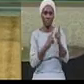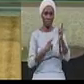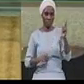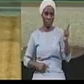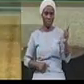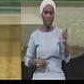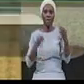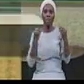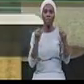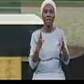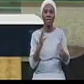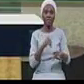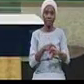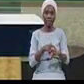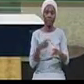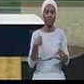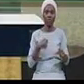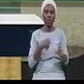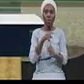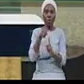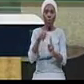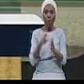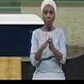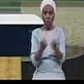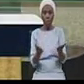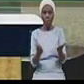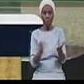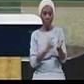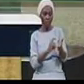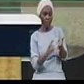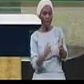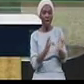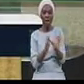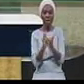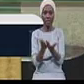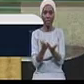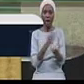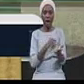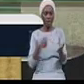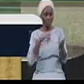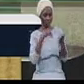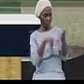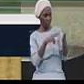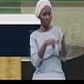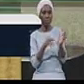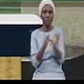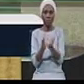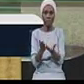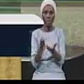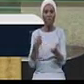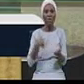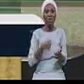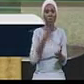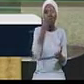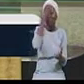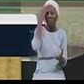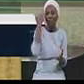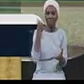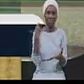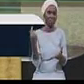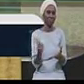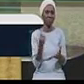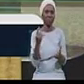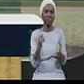we open the pages of the scriptures, and we read the scriptures, we forget that we're looking